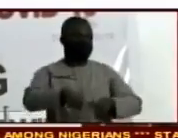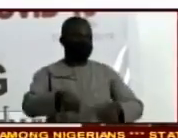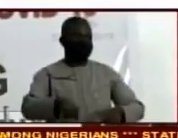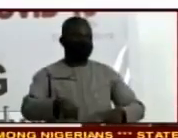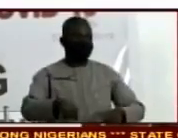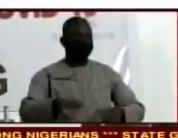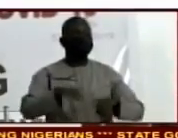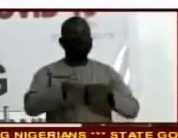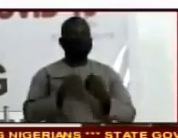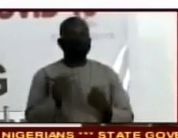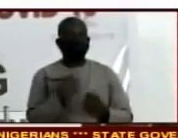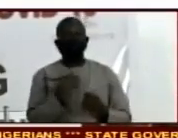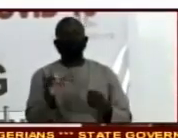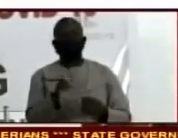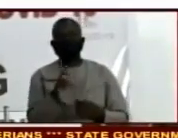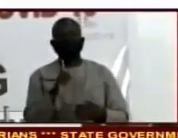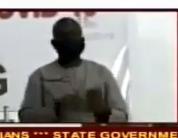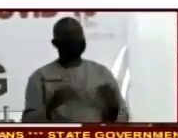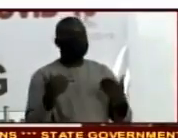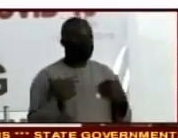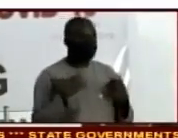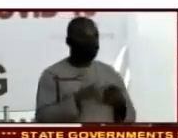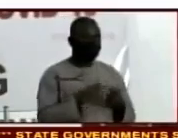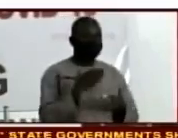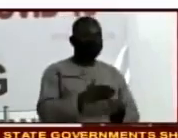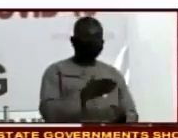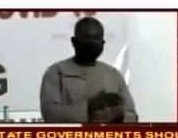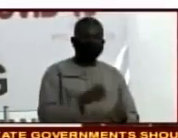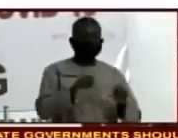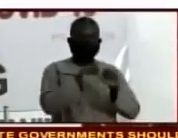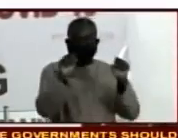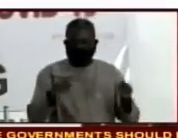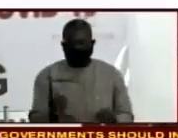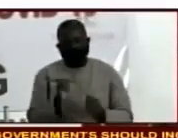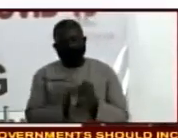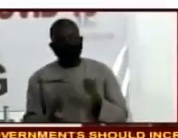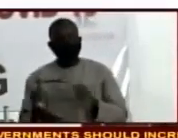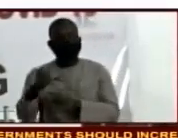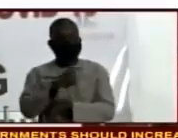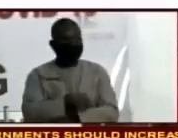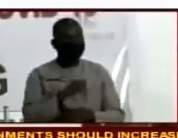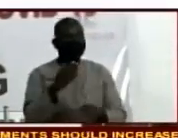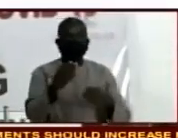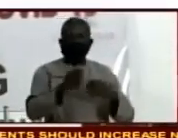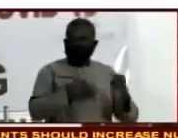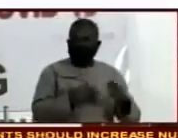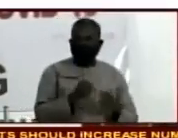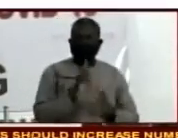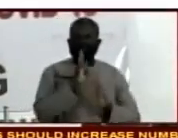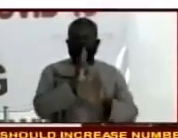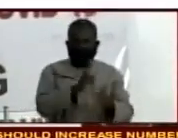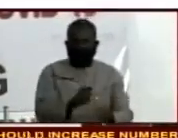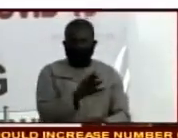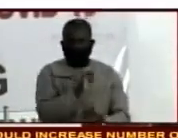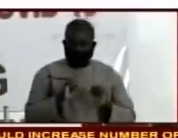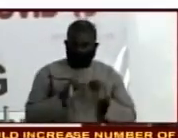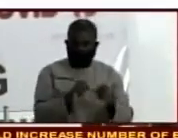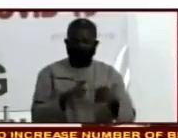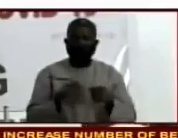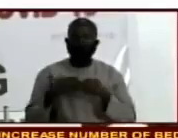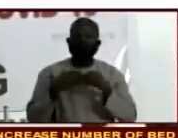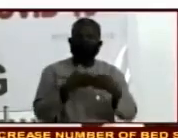whatever deficiencies we have to keep improving the system every day so that we can build our response and we can continue to guide